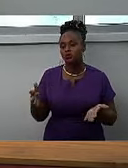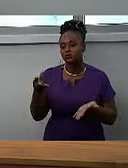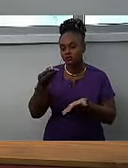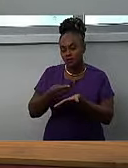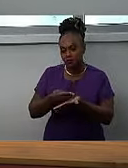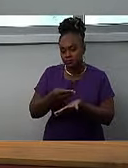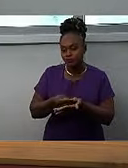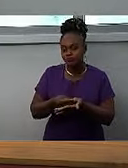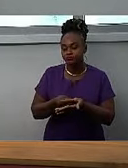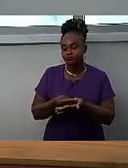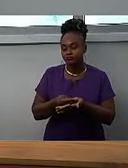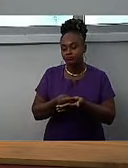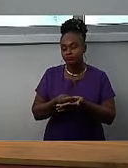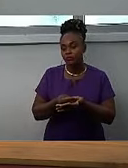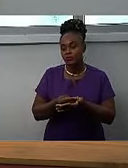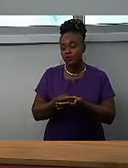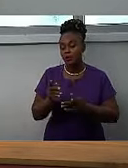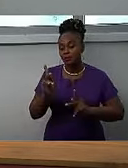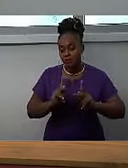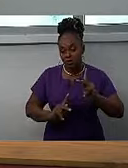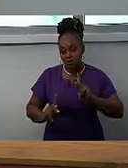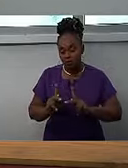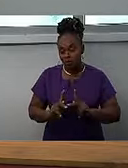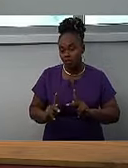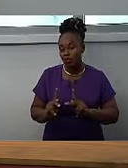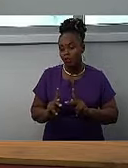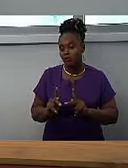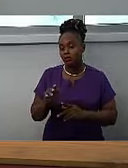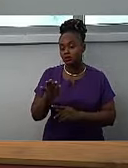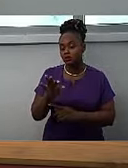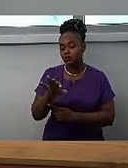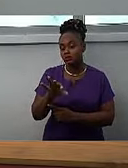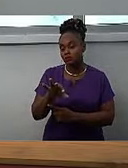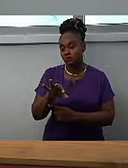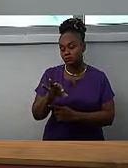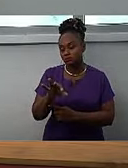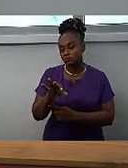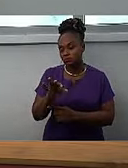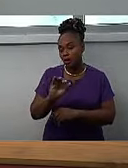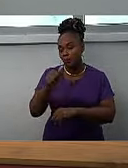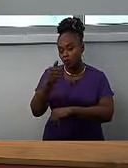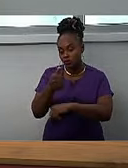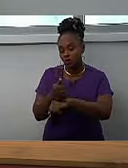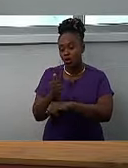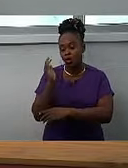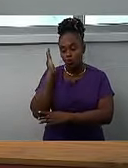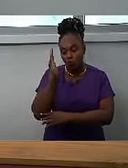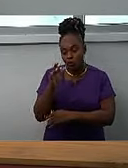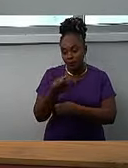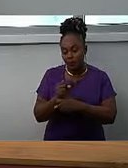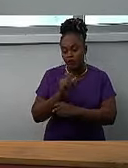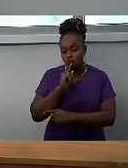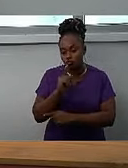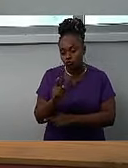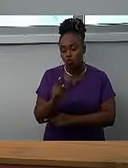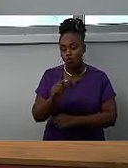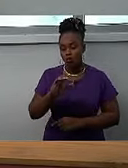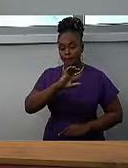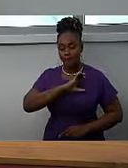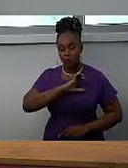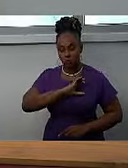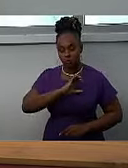professionals will play a crucial role in ensuring that our officers are well supported and